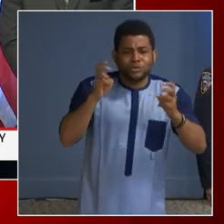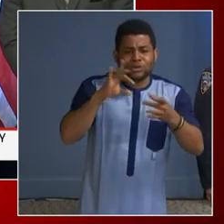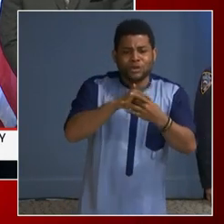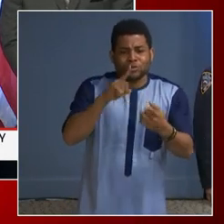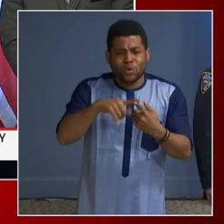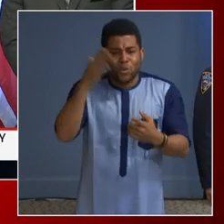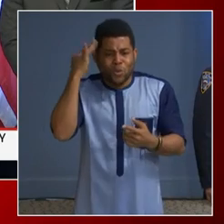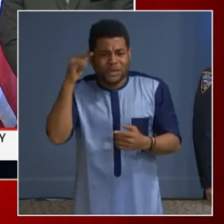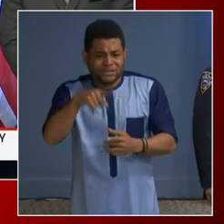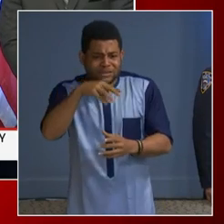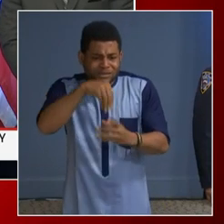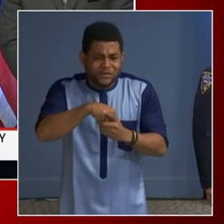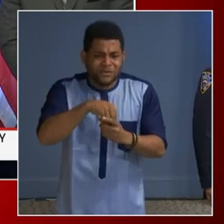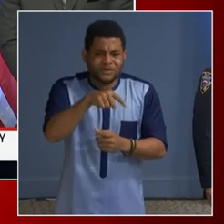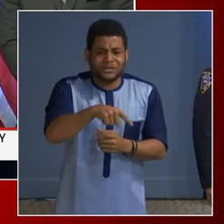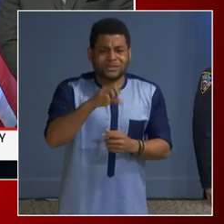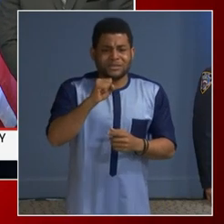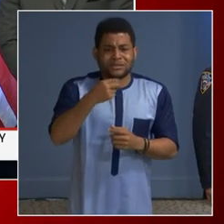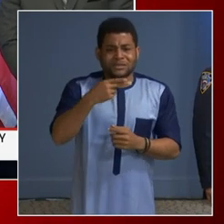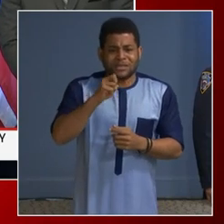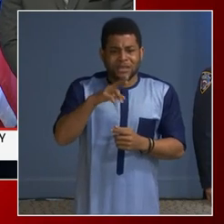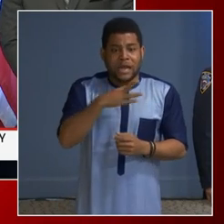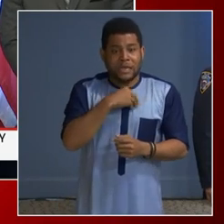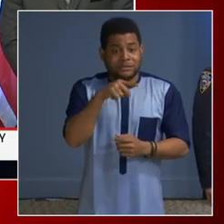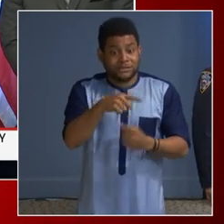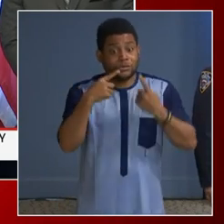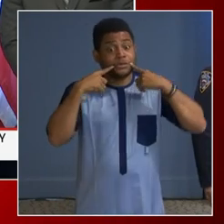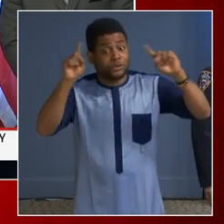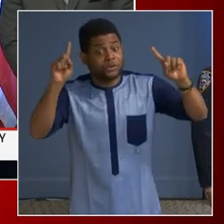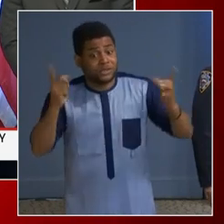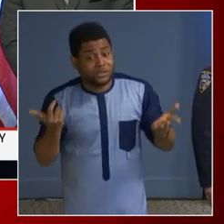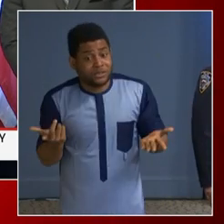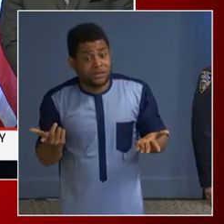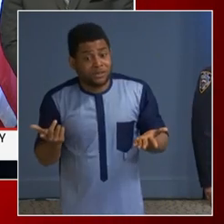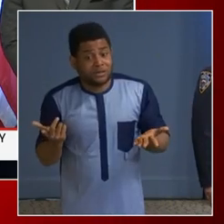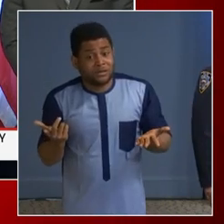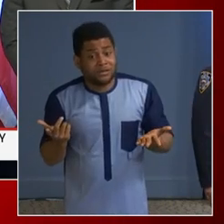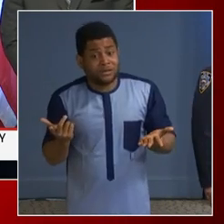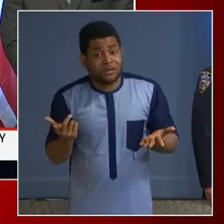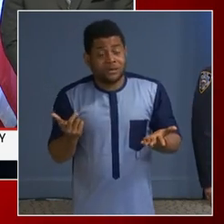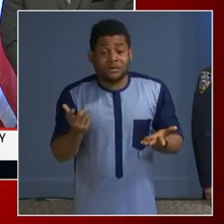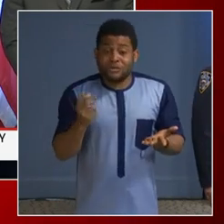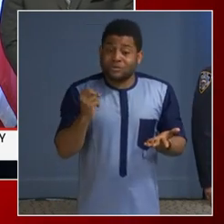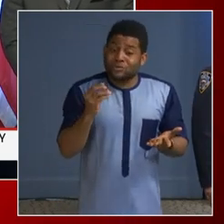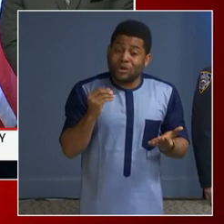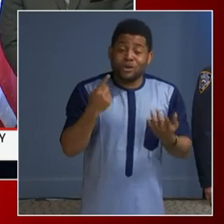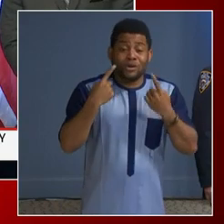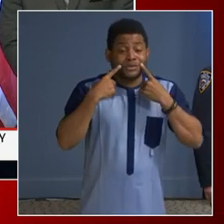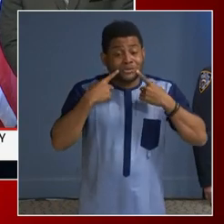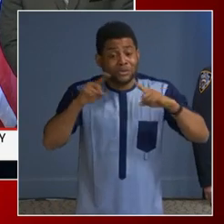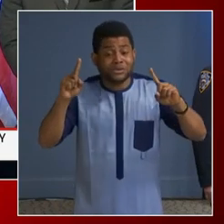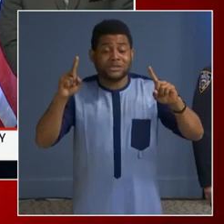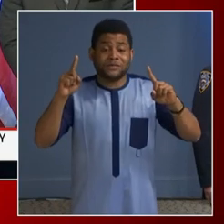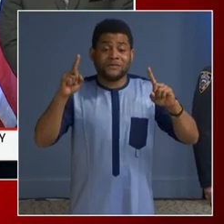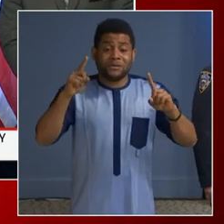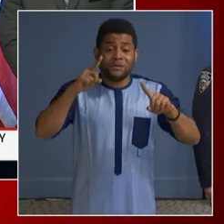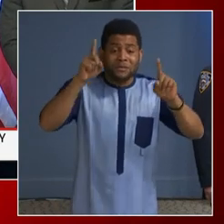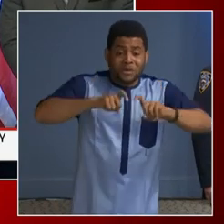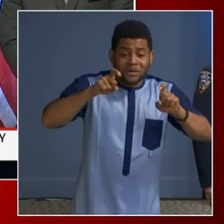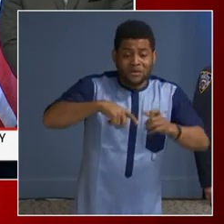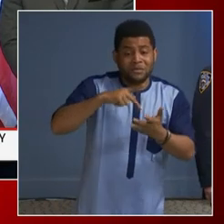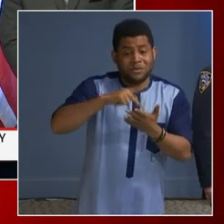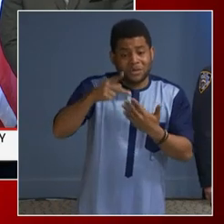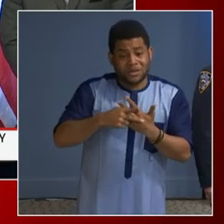succeeding. So that is our focus. We will continue the very successful pilot programs that we've started in the